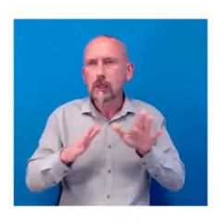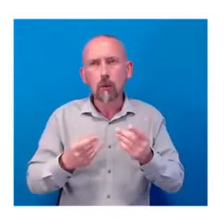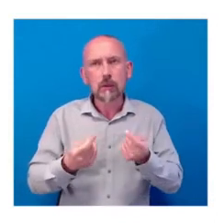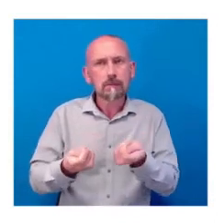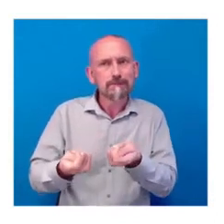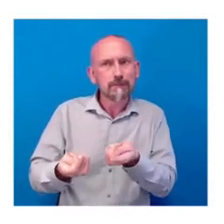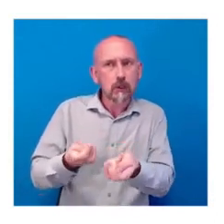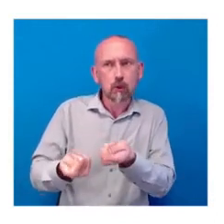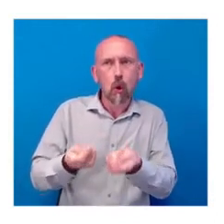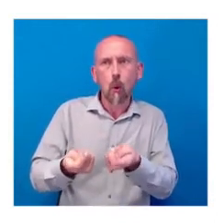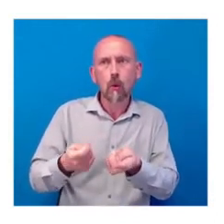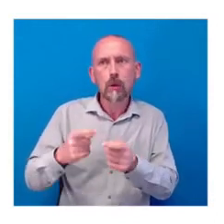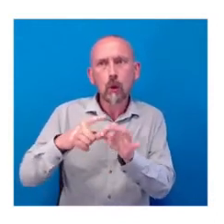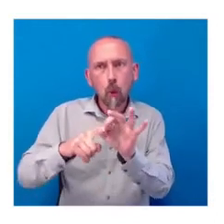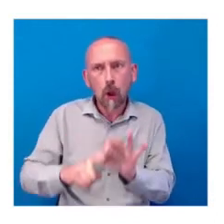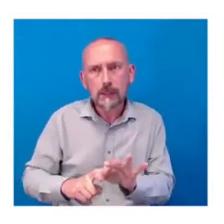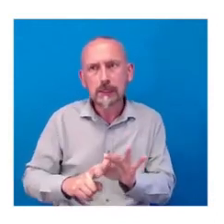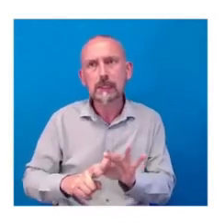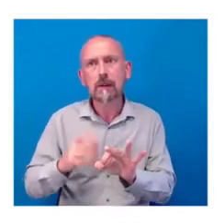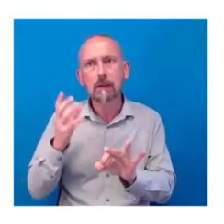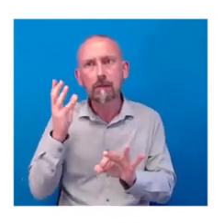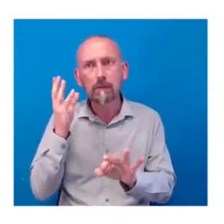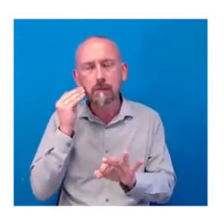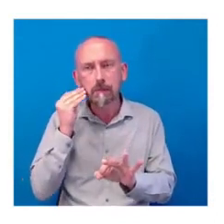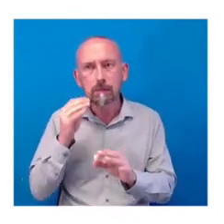or subtitling.